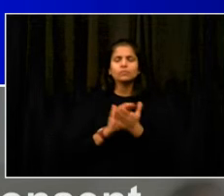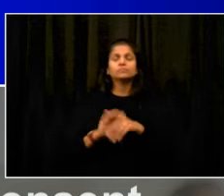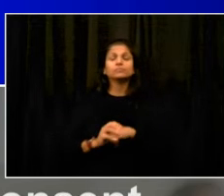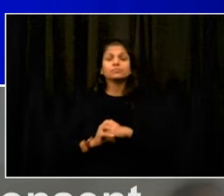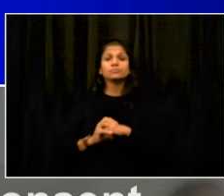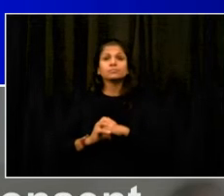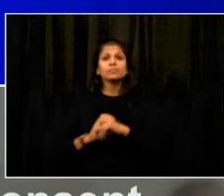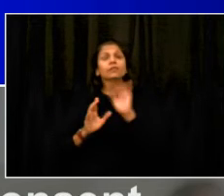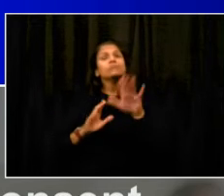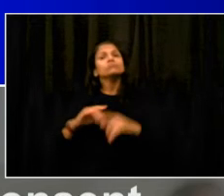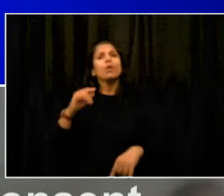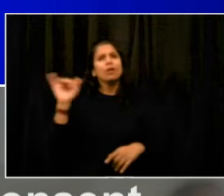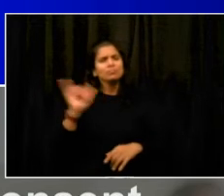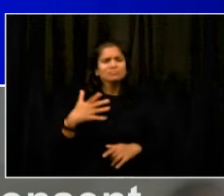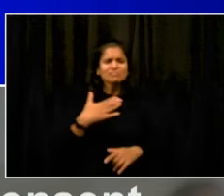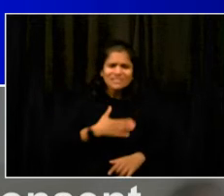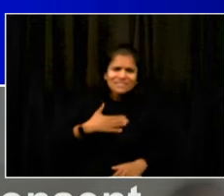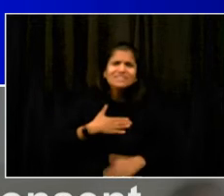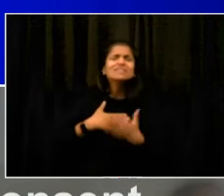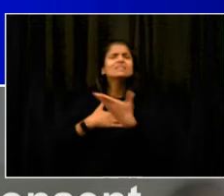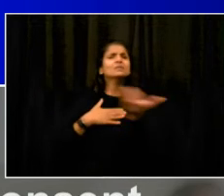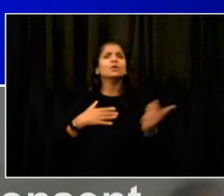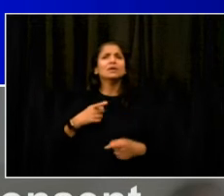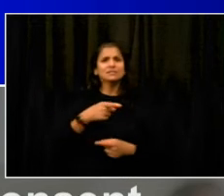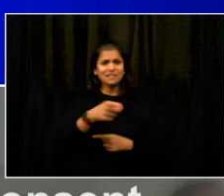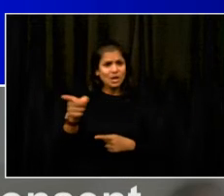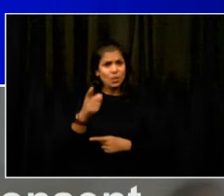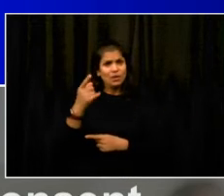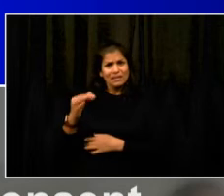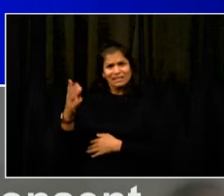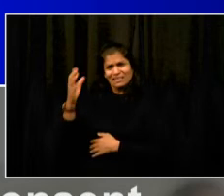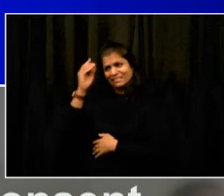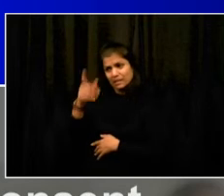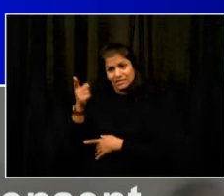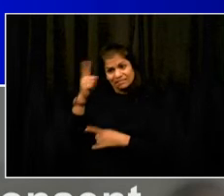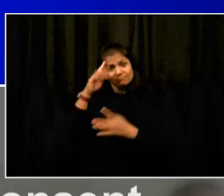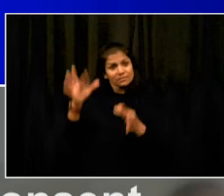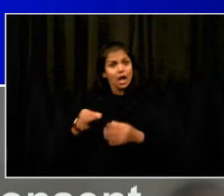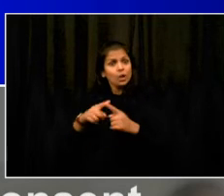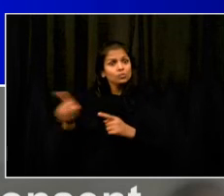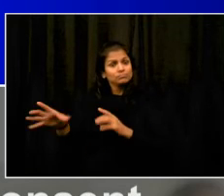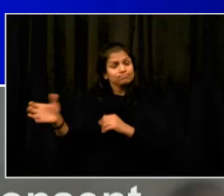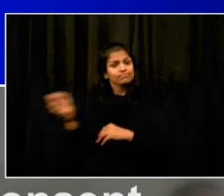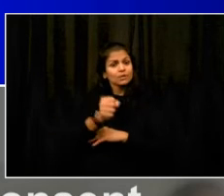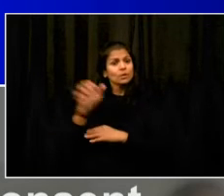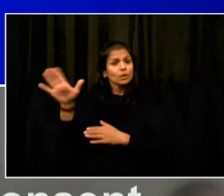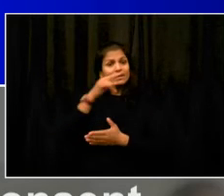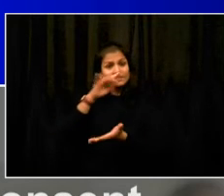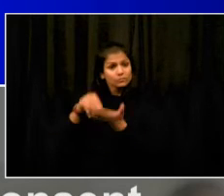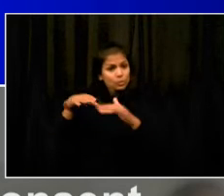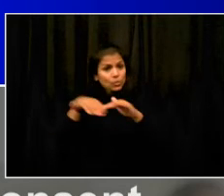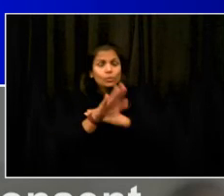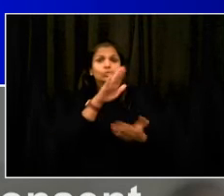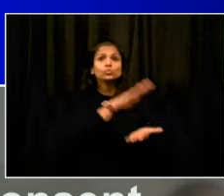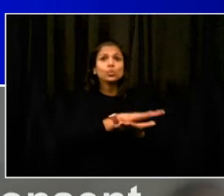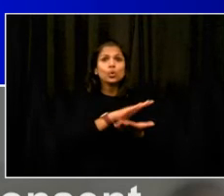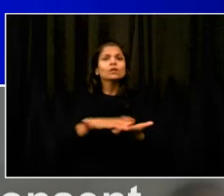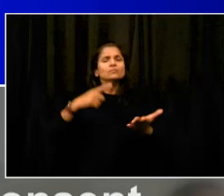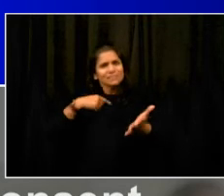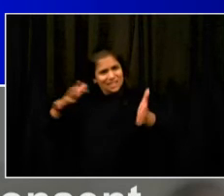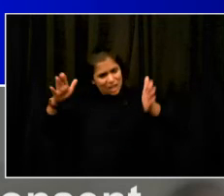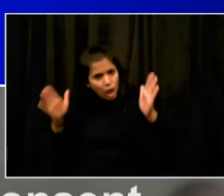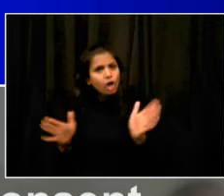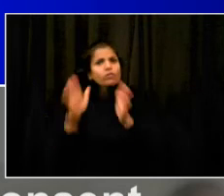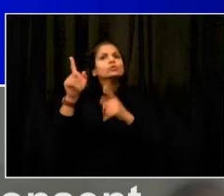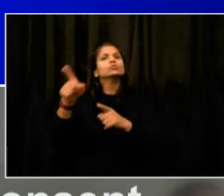be in school, we respect that. We want you then to be placed into the all remote education approach so we can free up